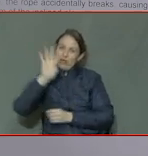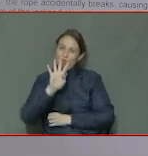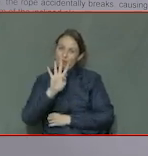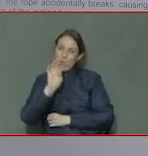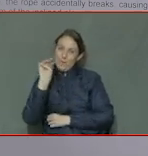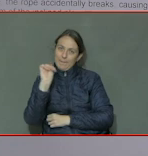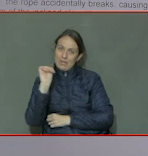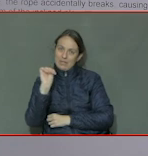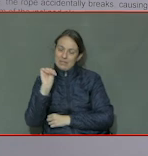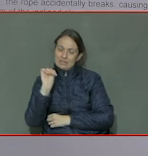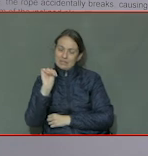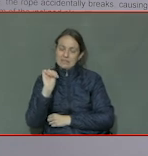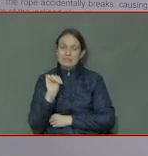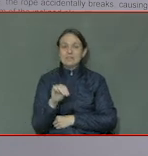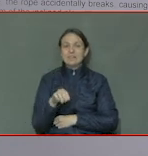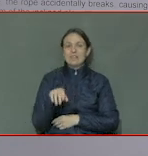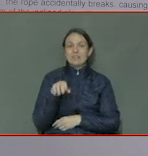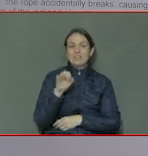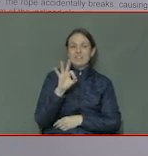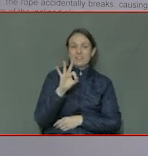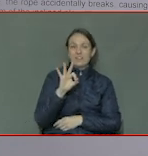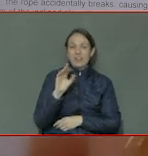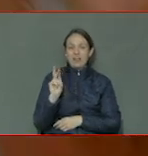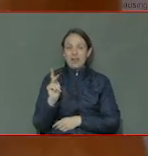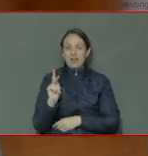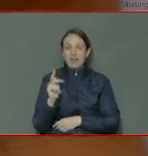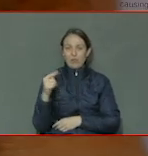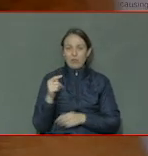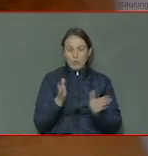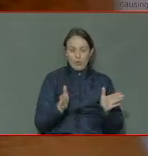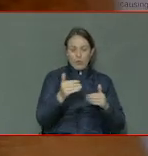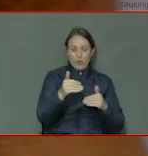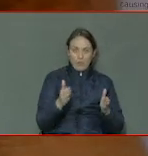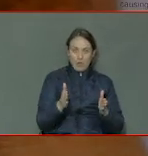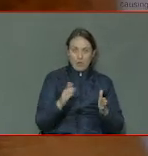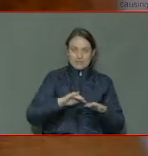plane. The kinetic frictional force between the box and the plane is